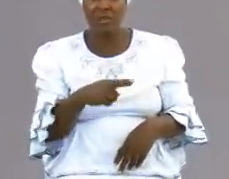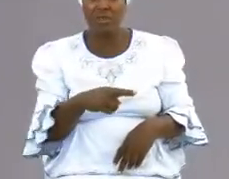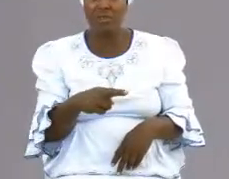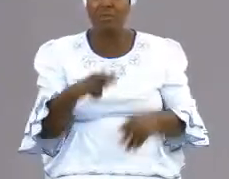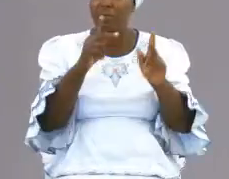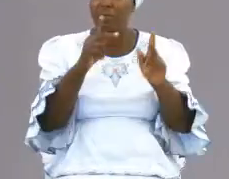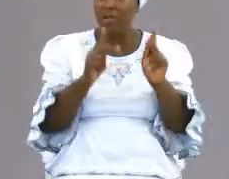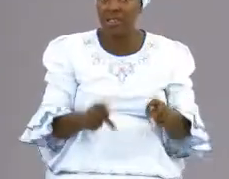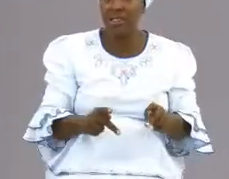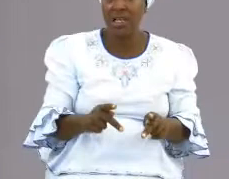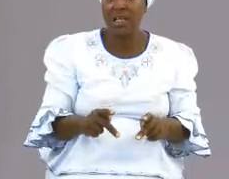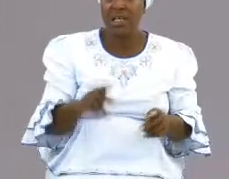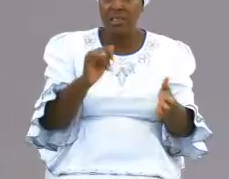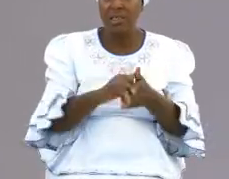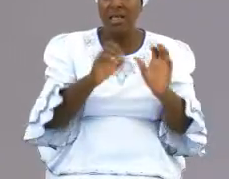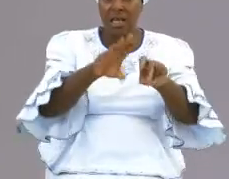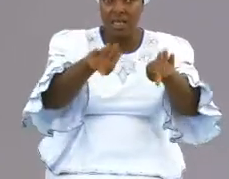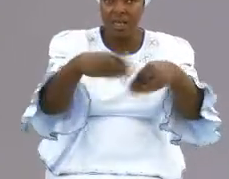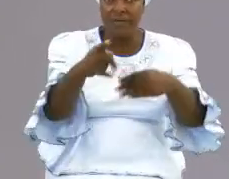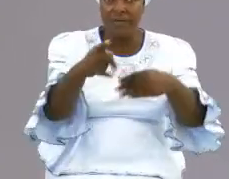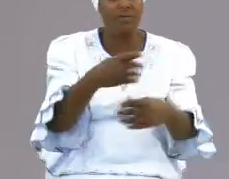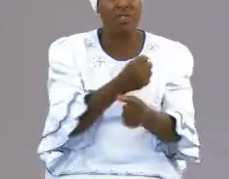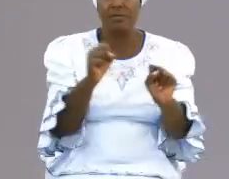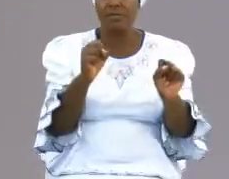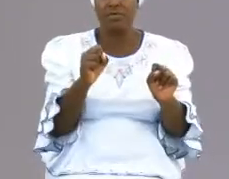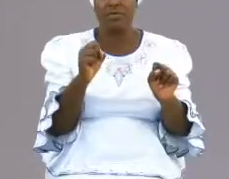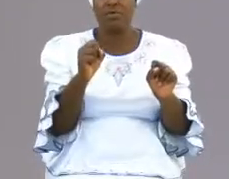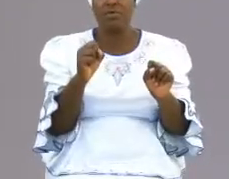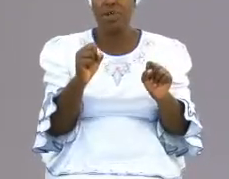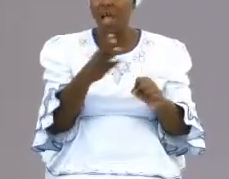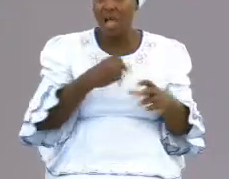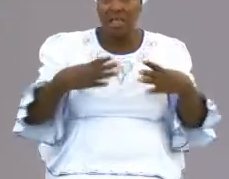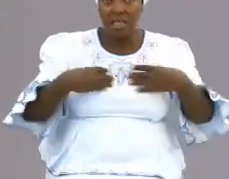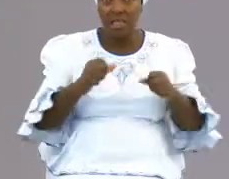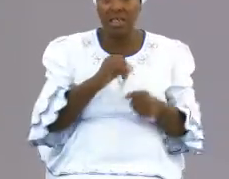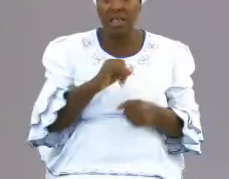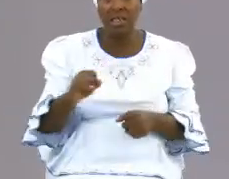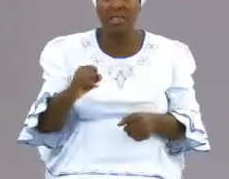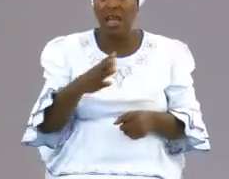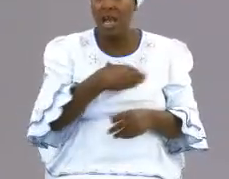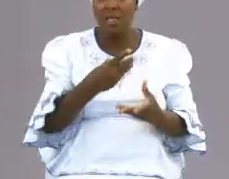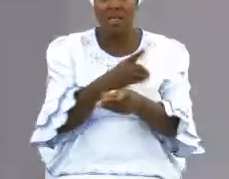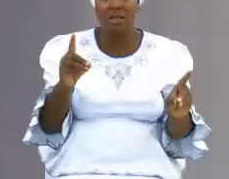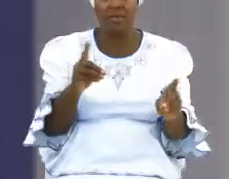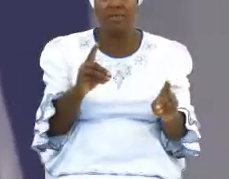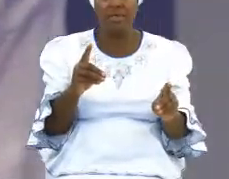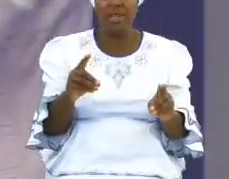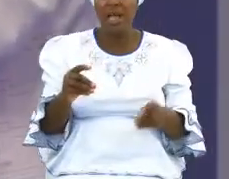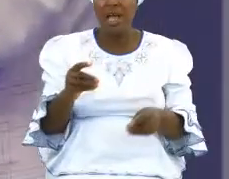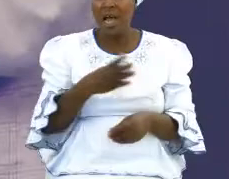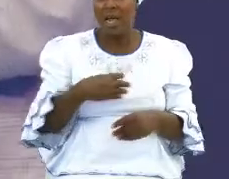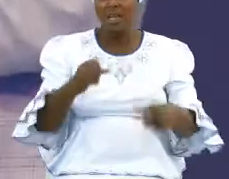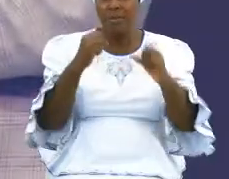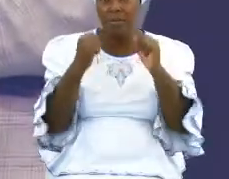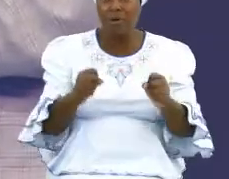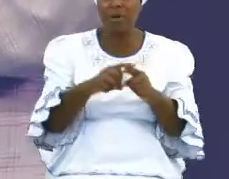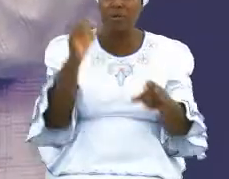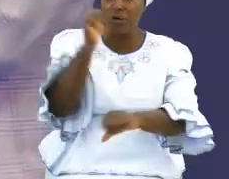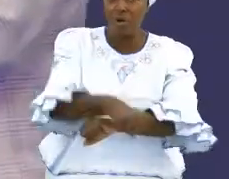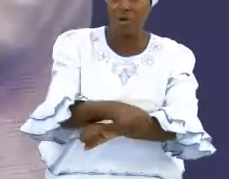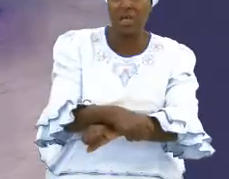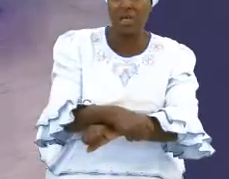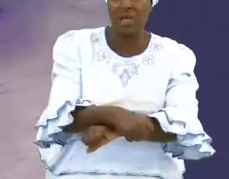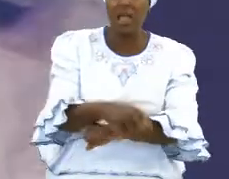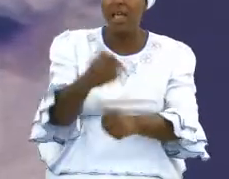person that can give you salvation and healing and deliverance and the power to overcome everything